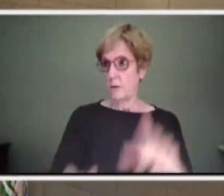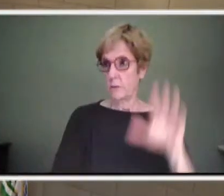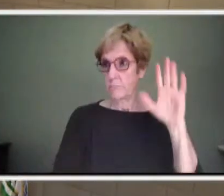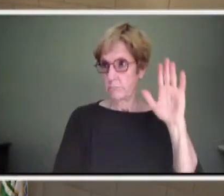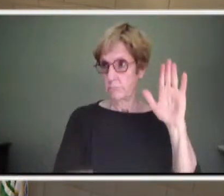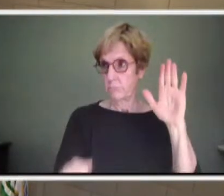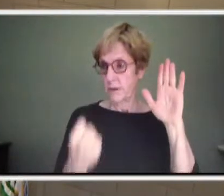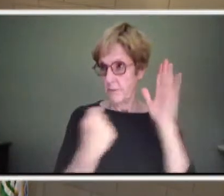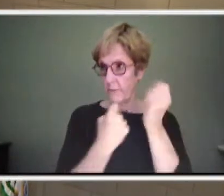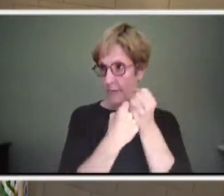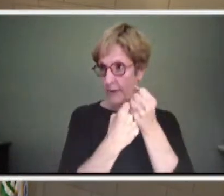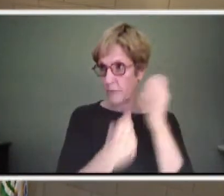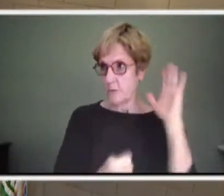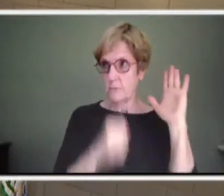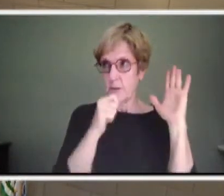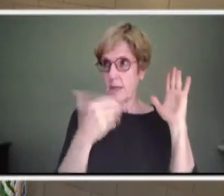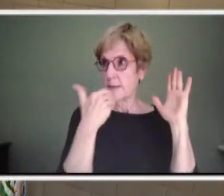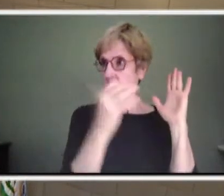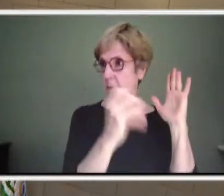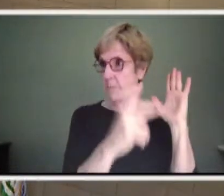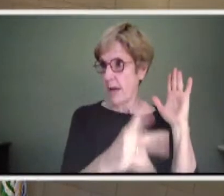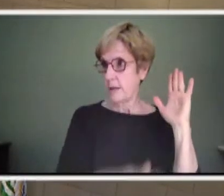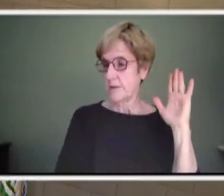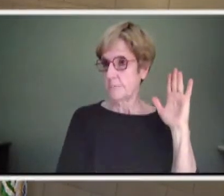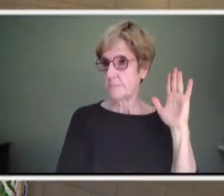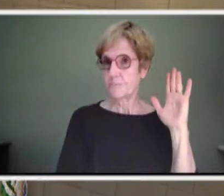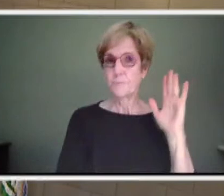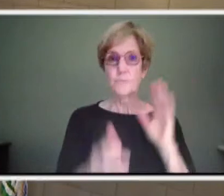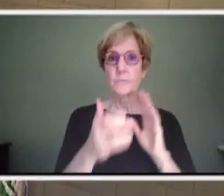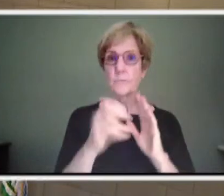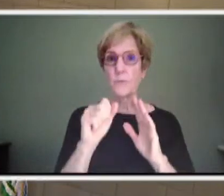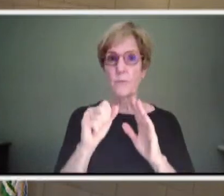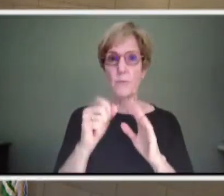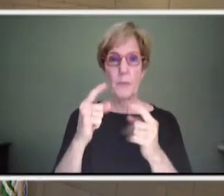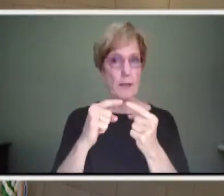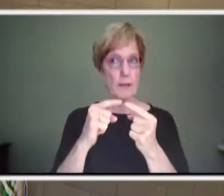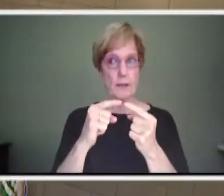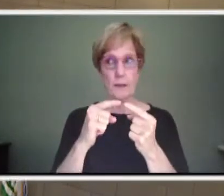To not send back. Any vote to deny?